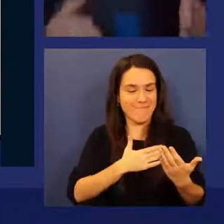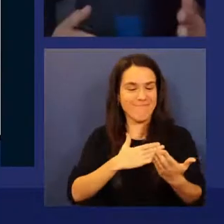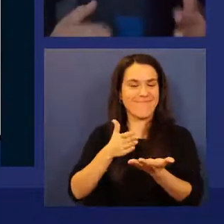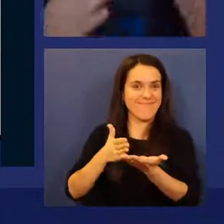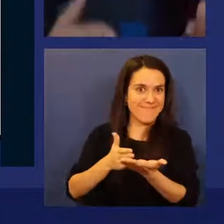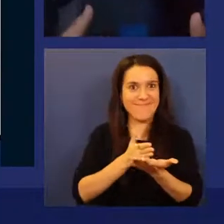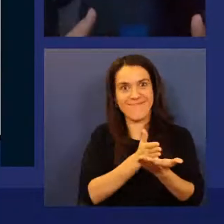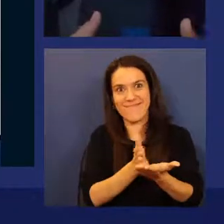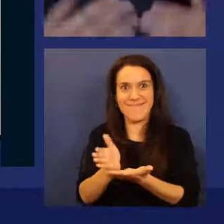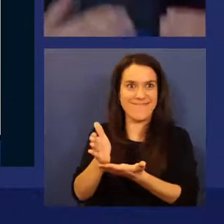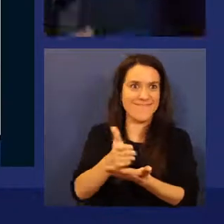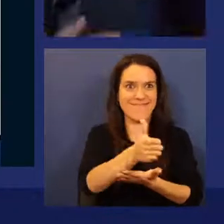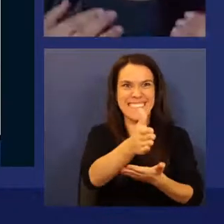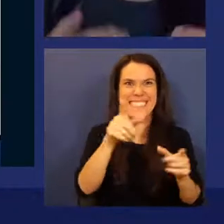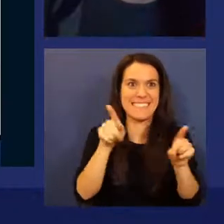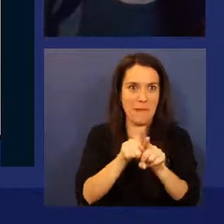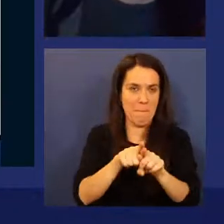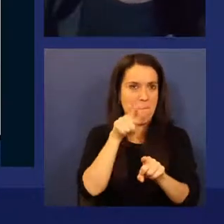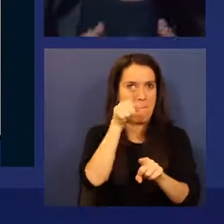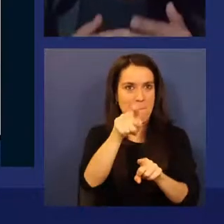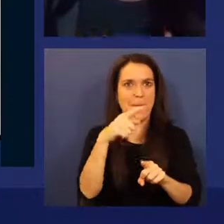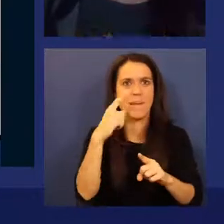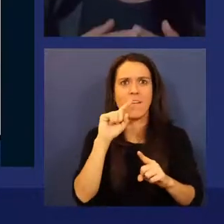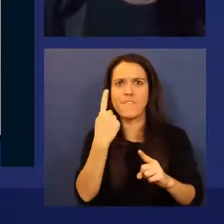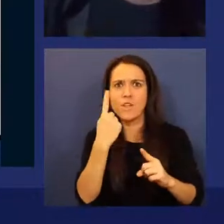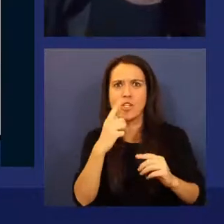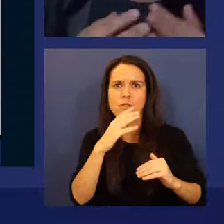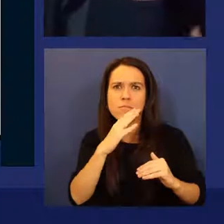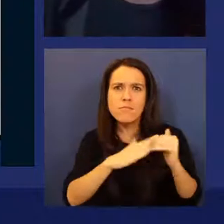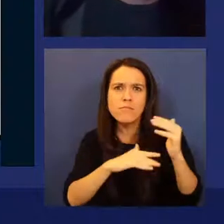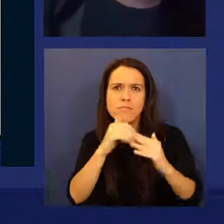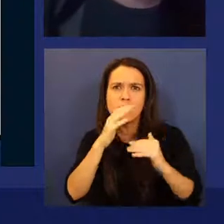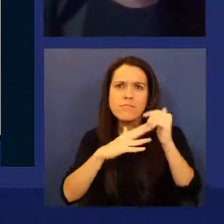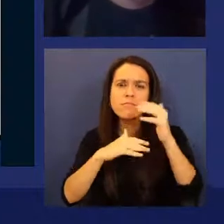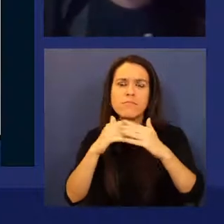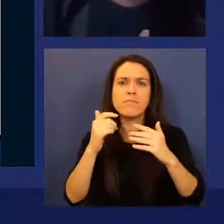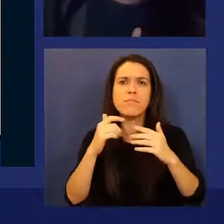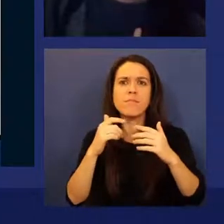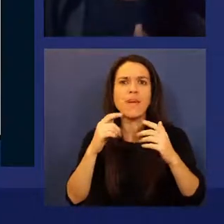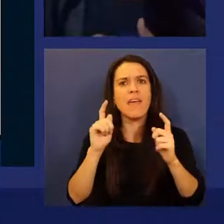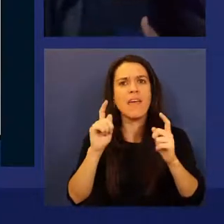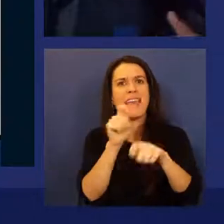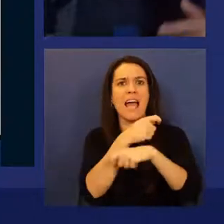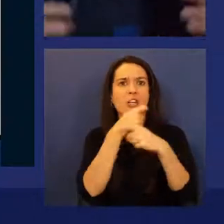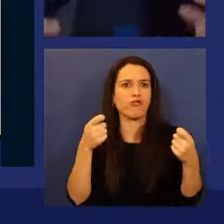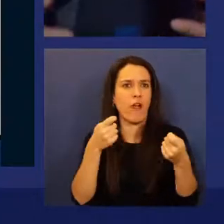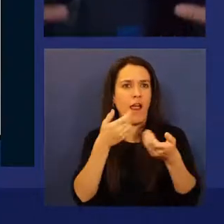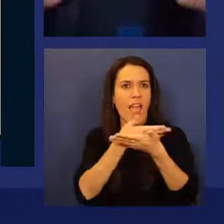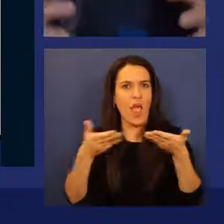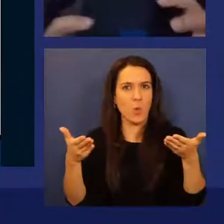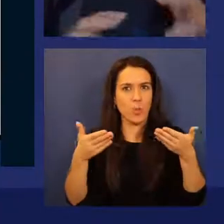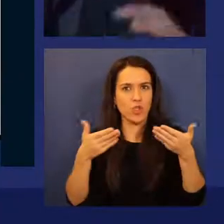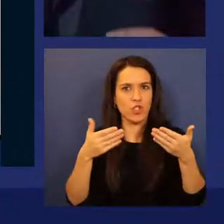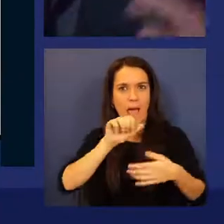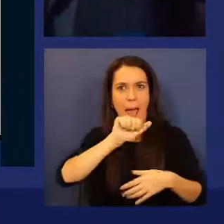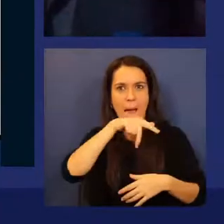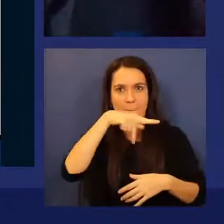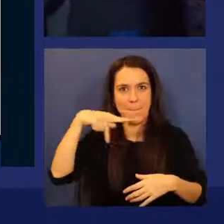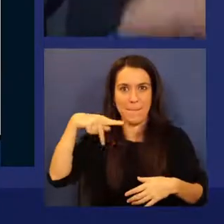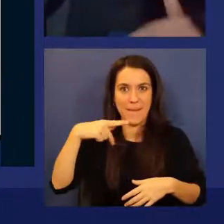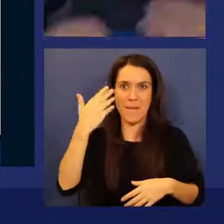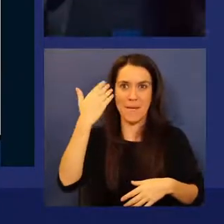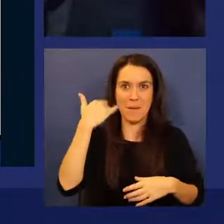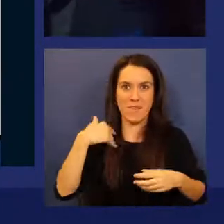off really building logic-based natural language applications where I was really